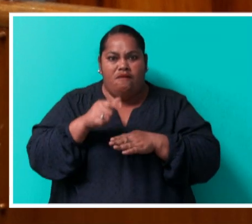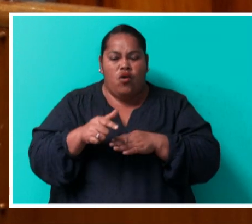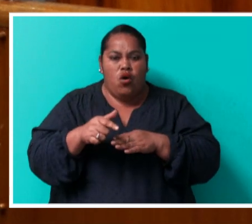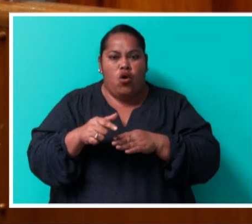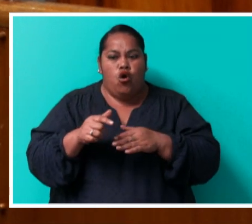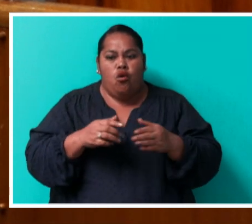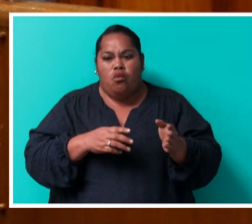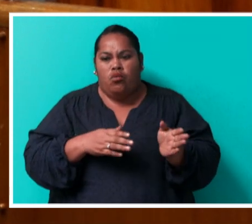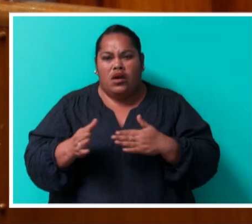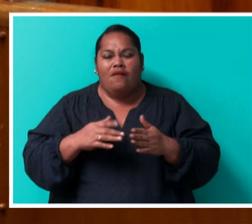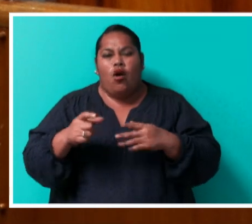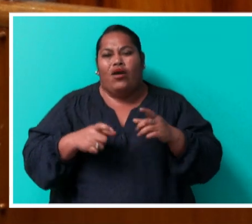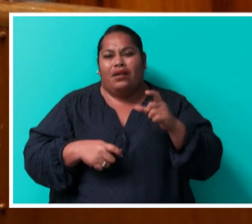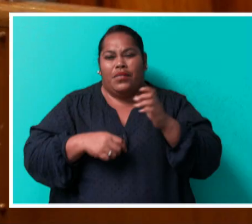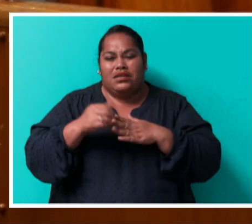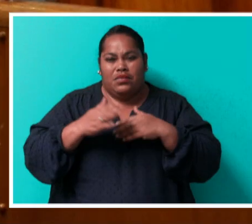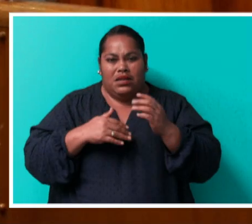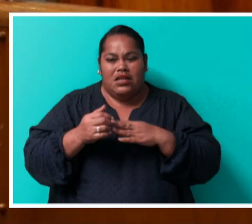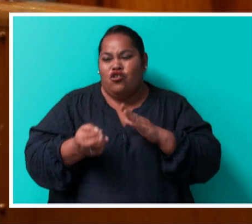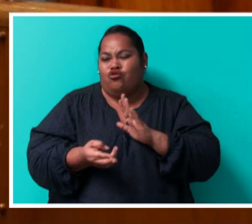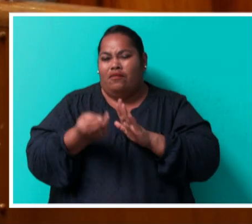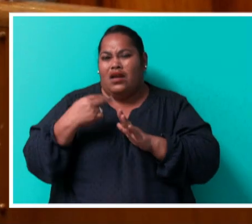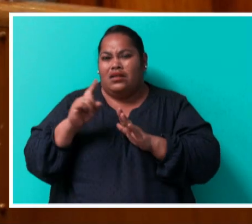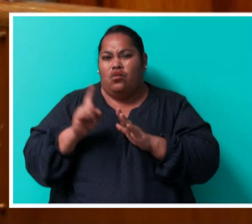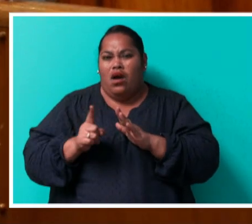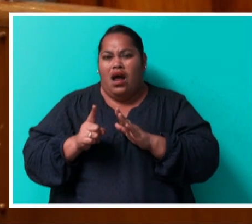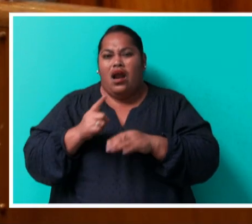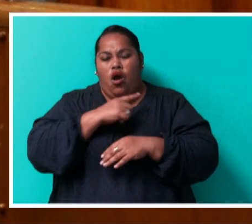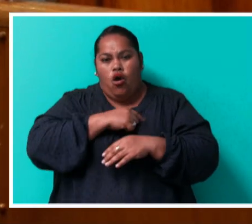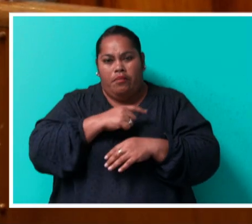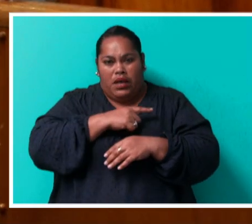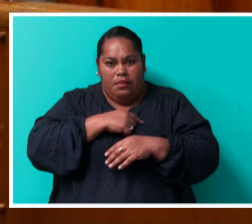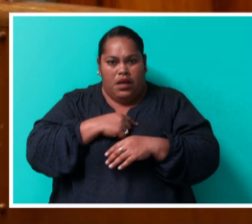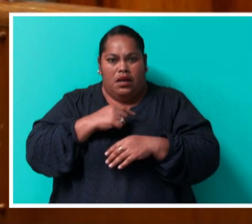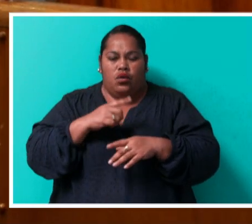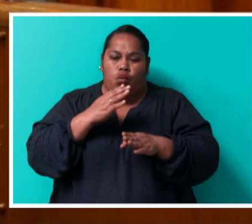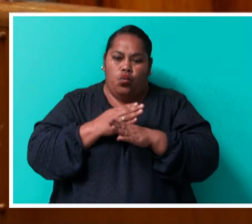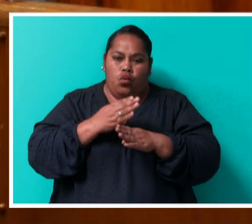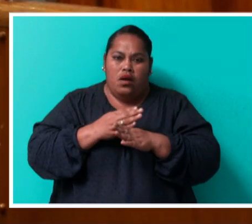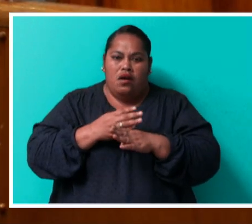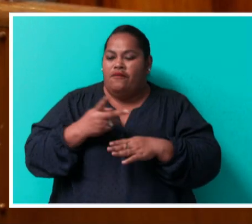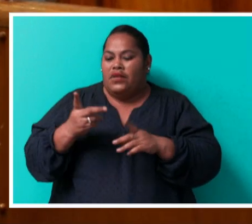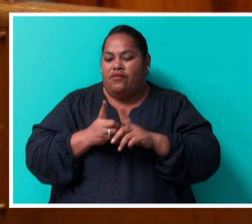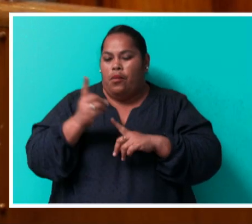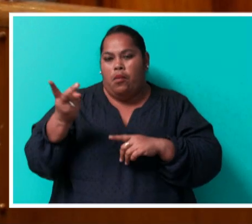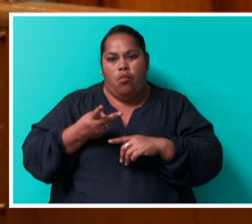capacity building, reflecting a commitment to workforce development, by both governments.